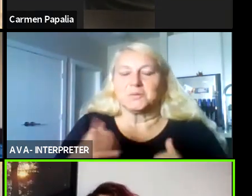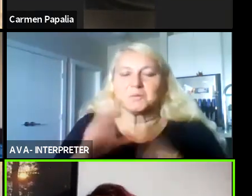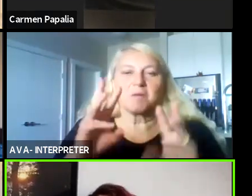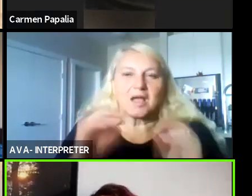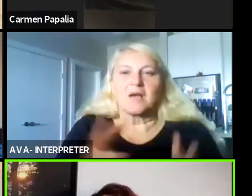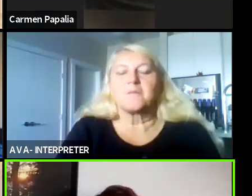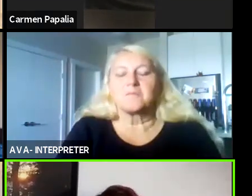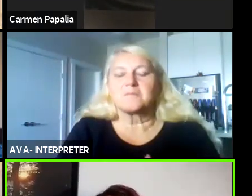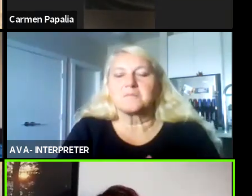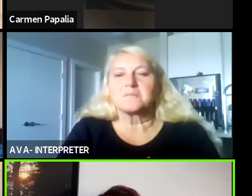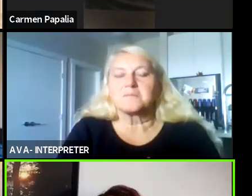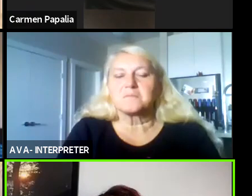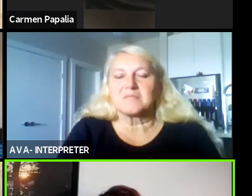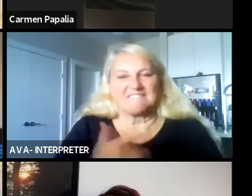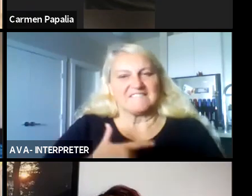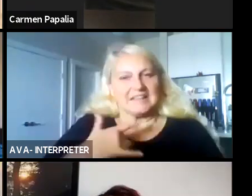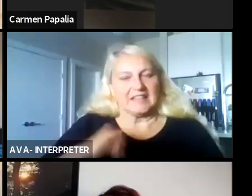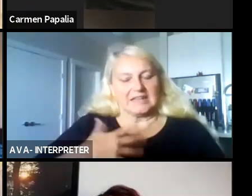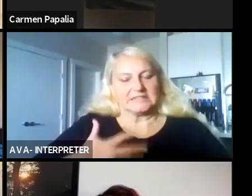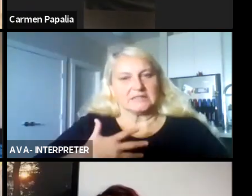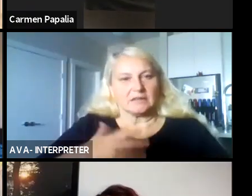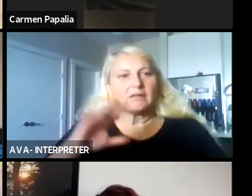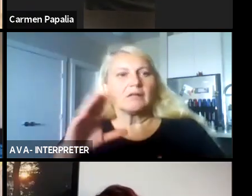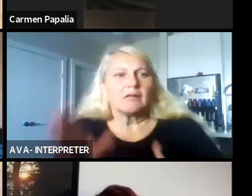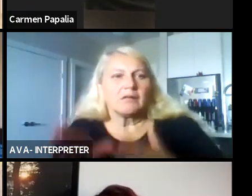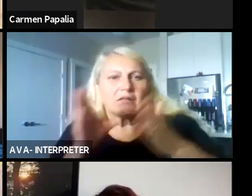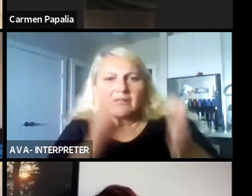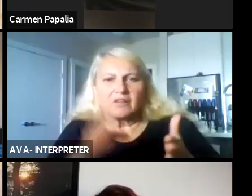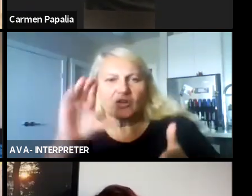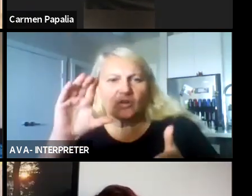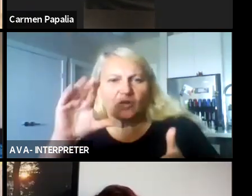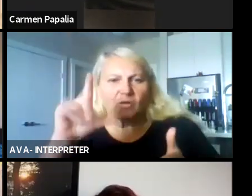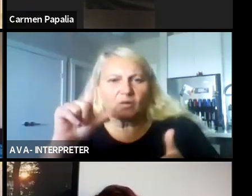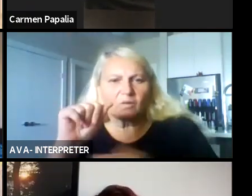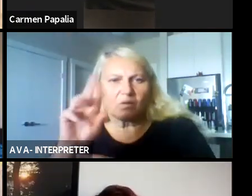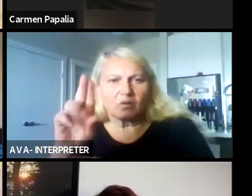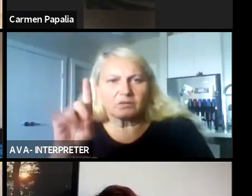Check. This is Claudia.